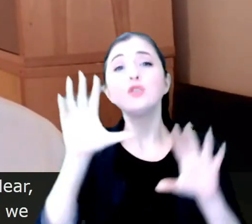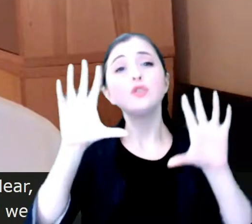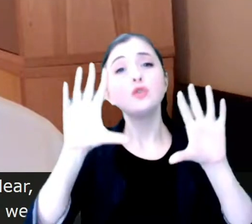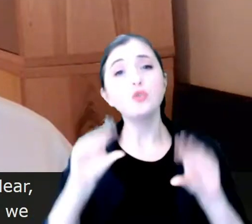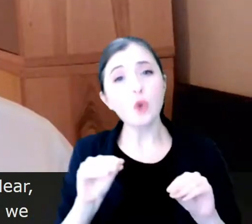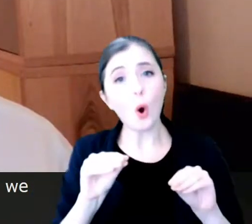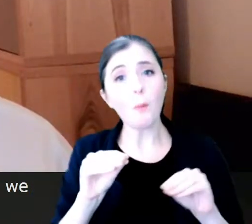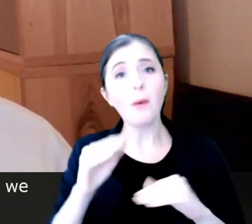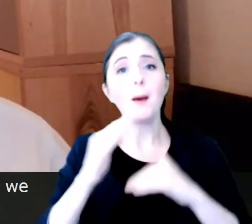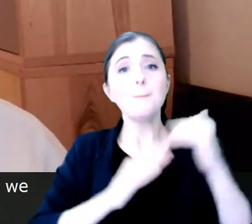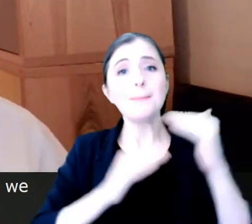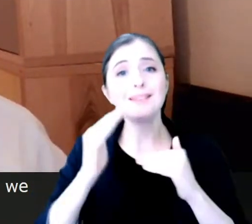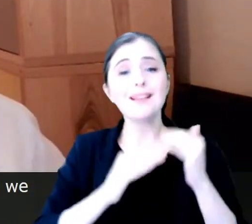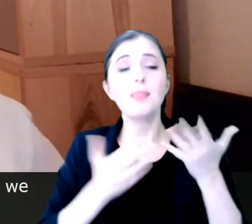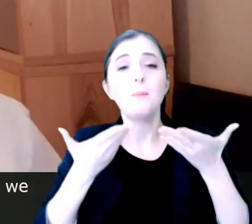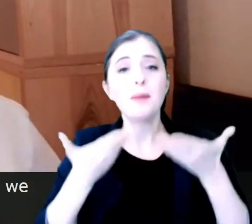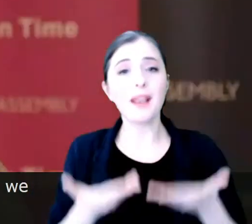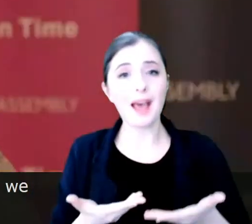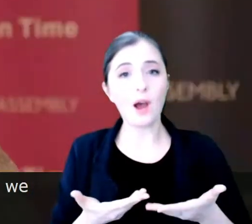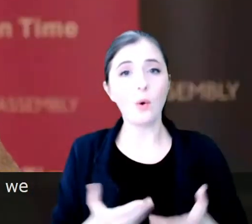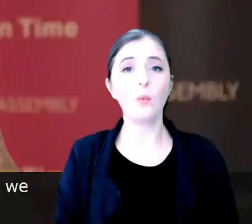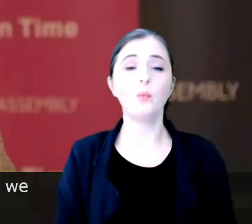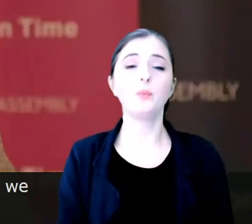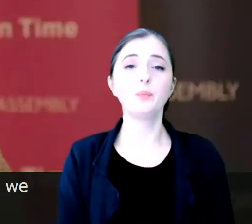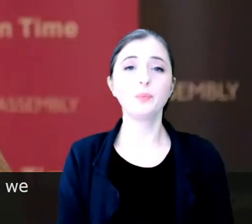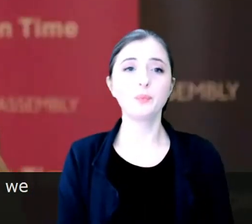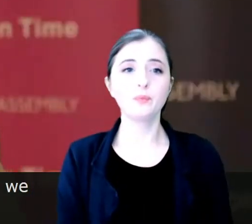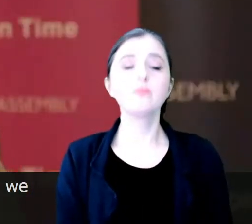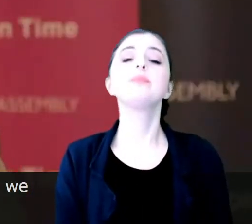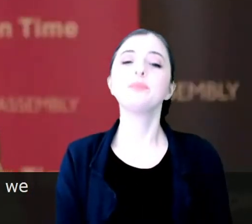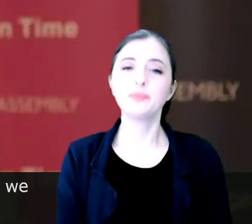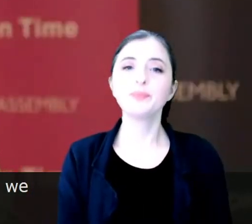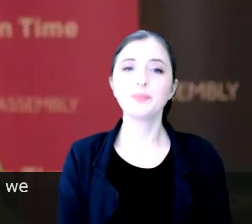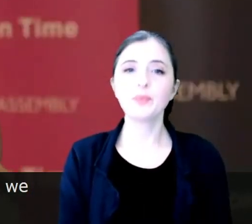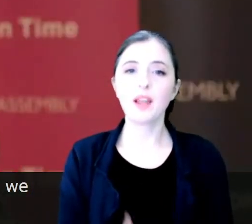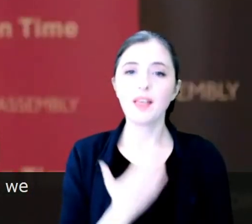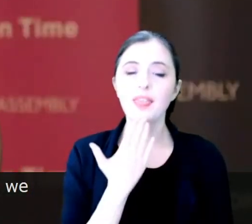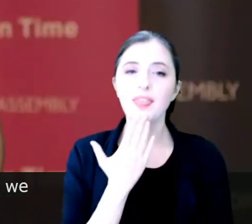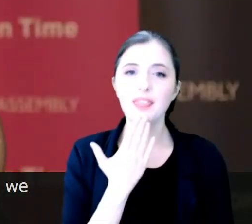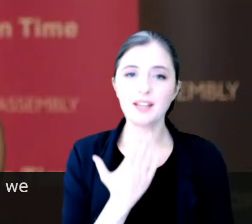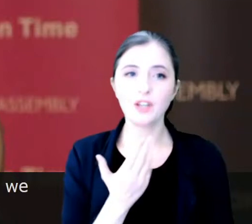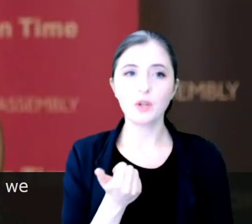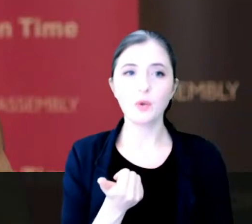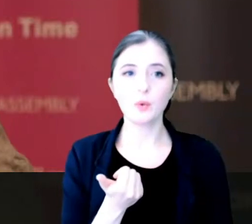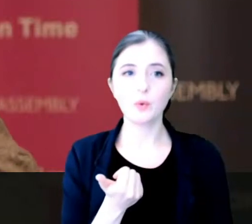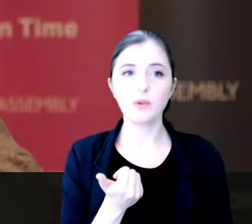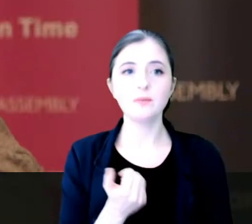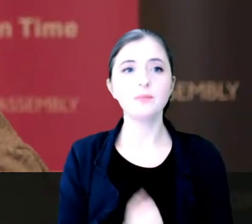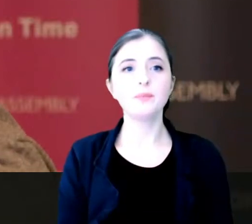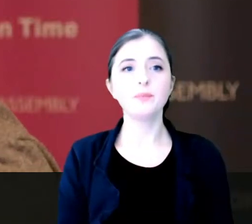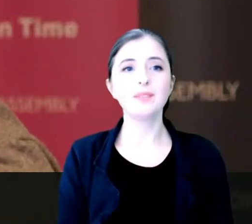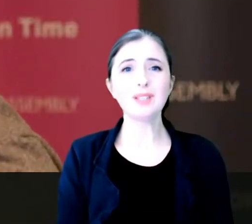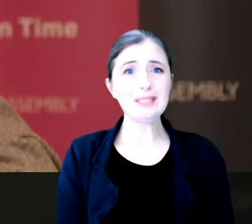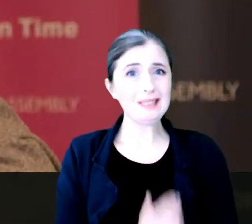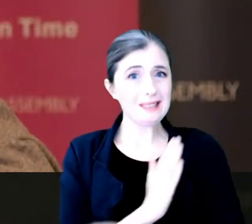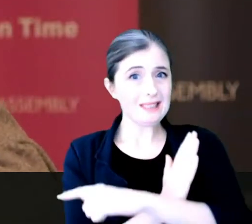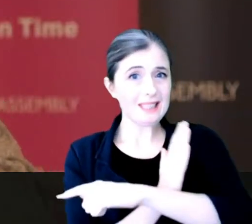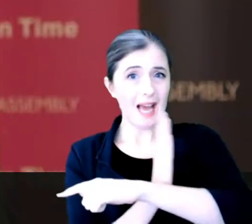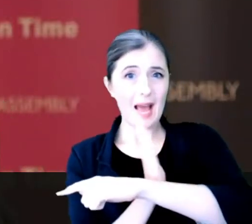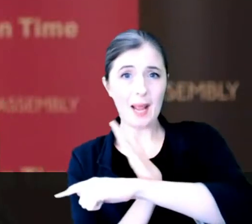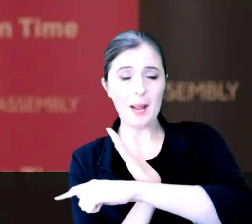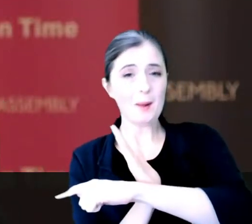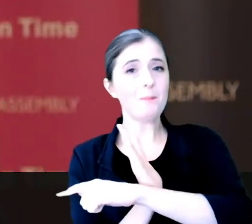now. Thank you very much. We are definitely way over time on safety